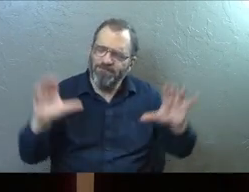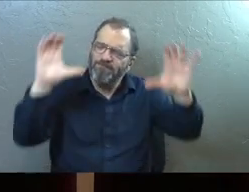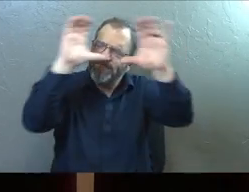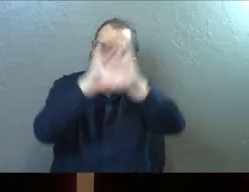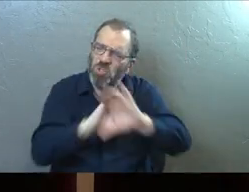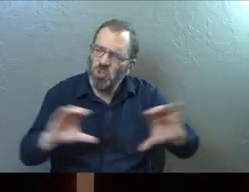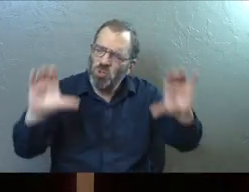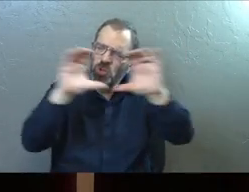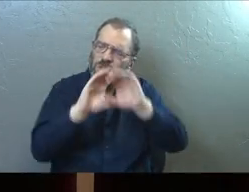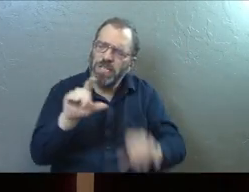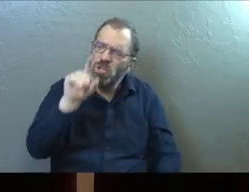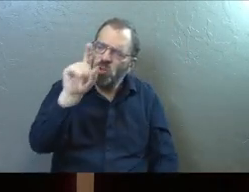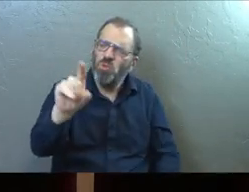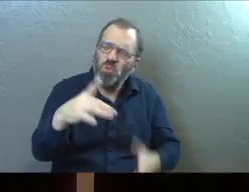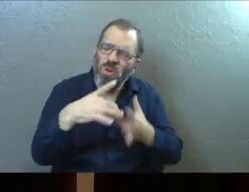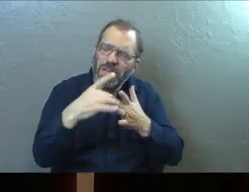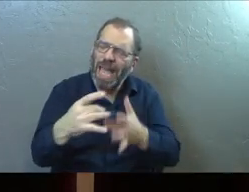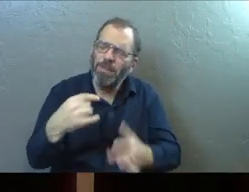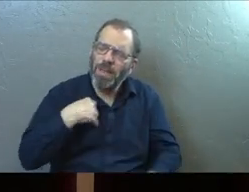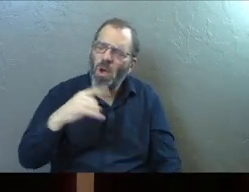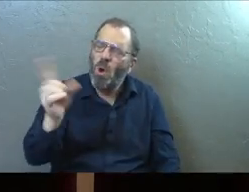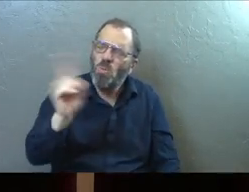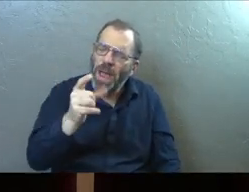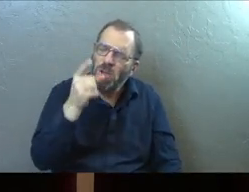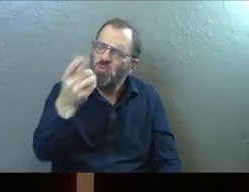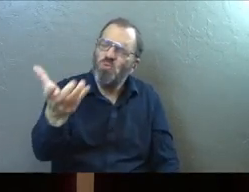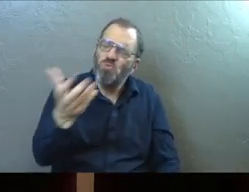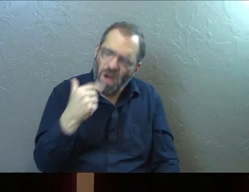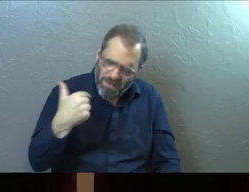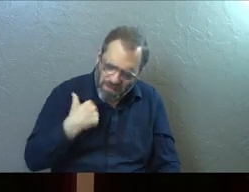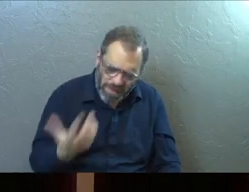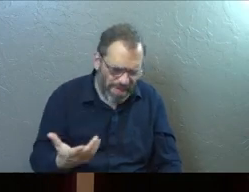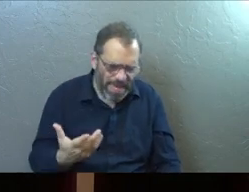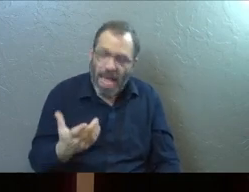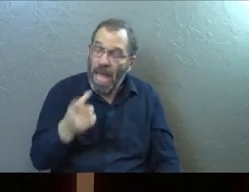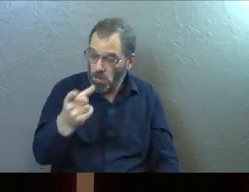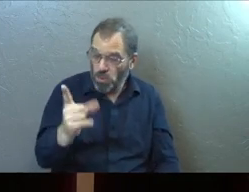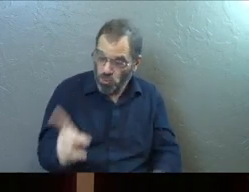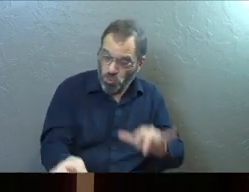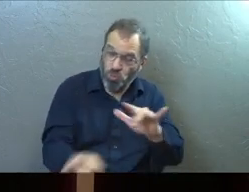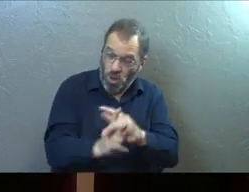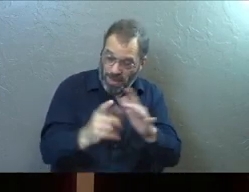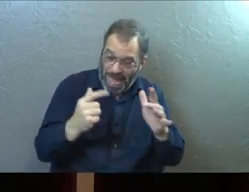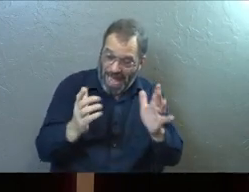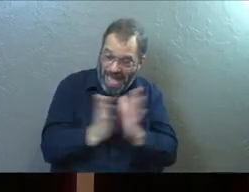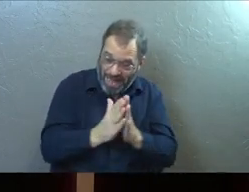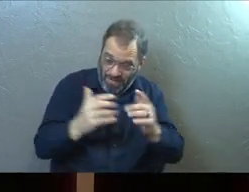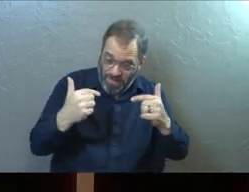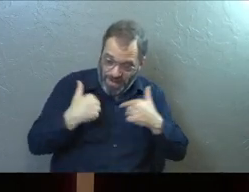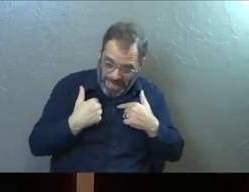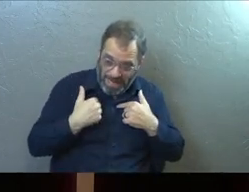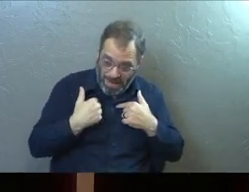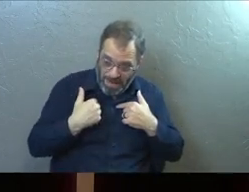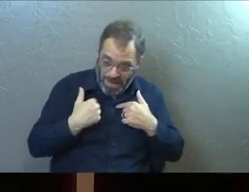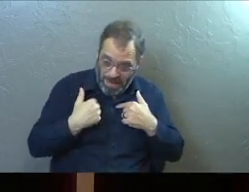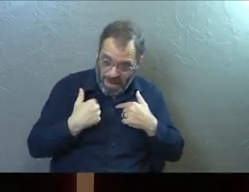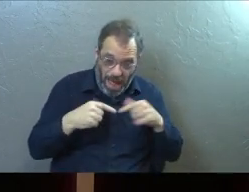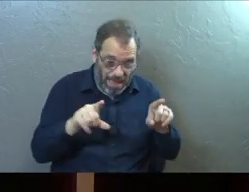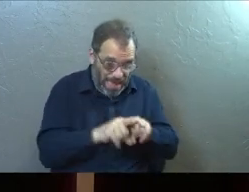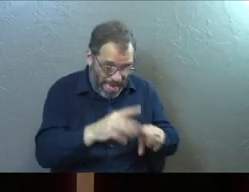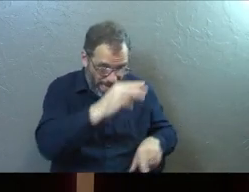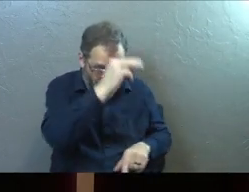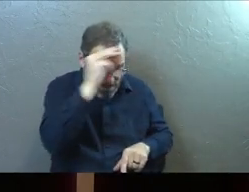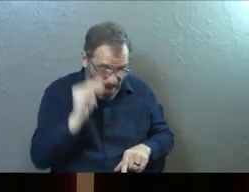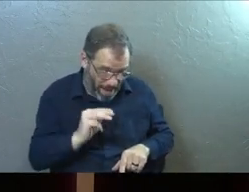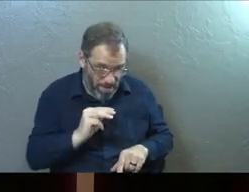seeking, where are you guiding me? What is it you have for me? And God, when you come and ask us for those things, God, would we, like Mary, lay